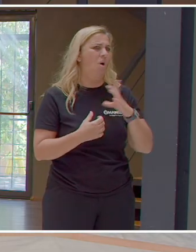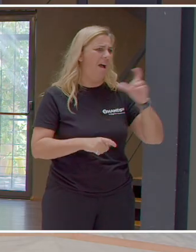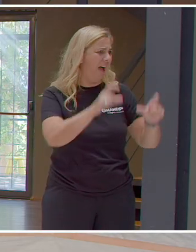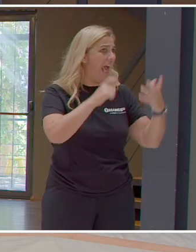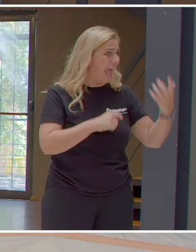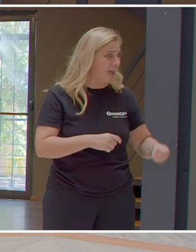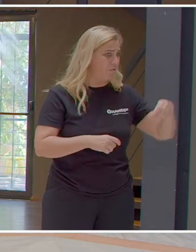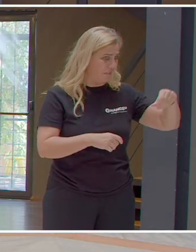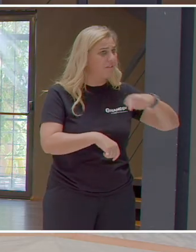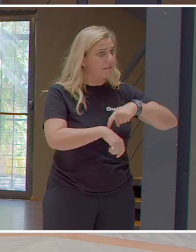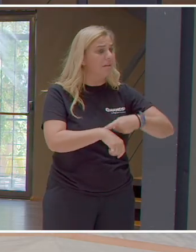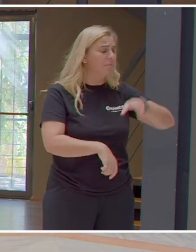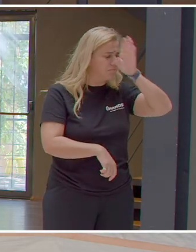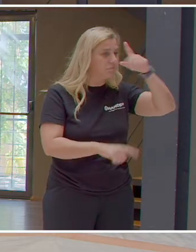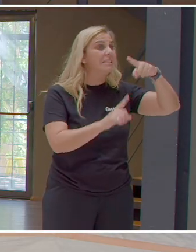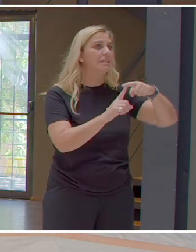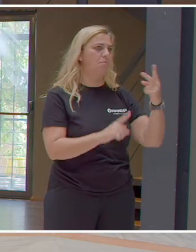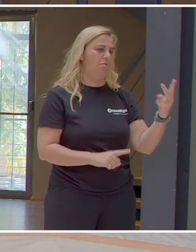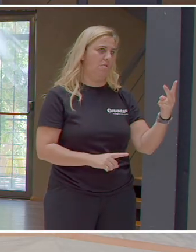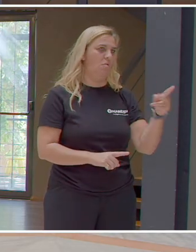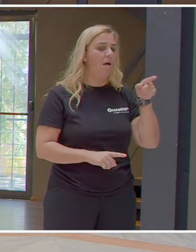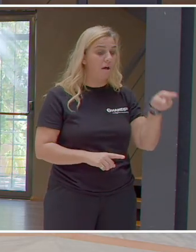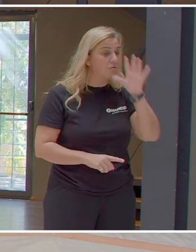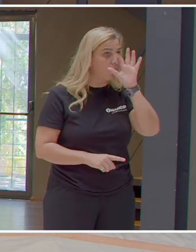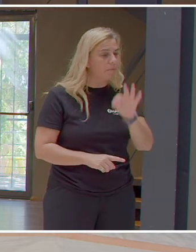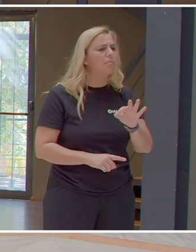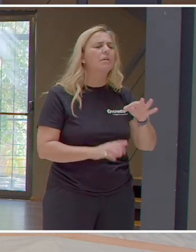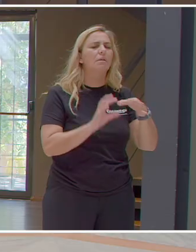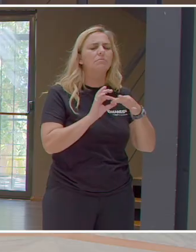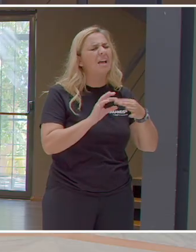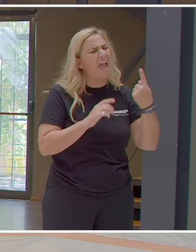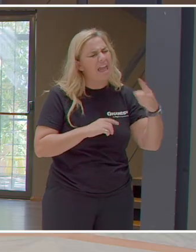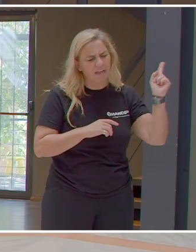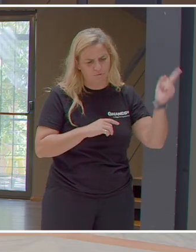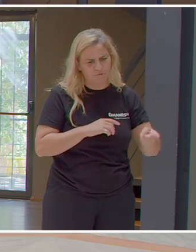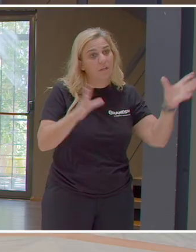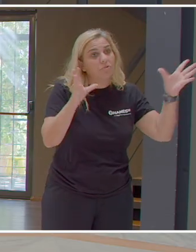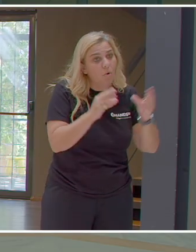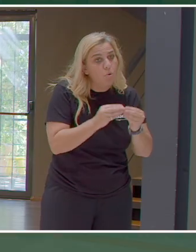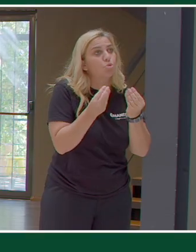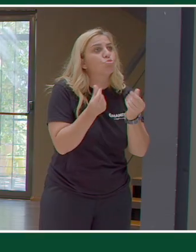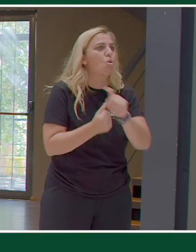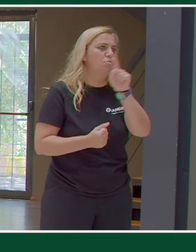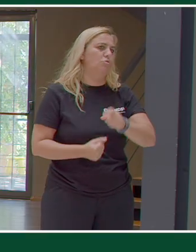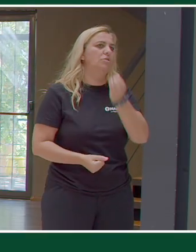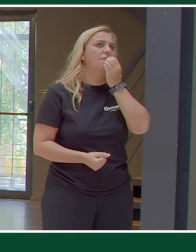diabetes that is going around. And this is directly linked to nutrition and how you live your life.